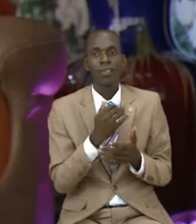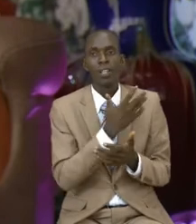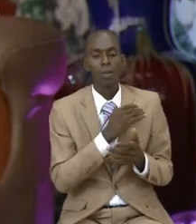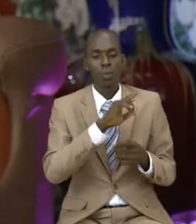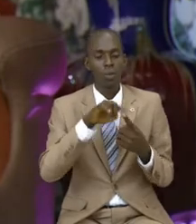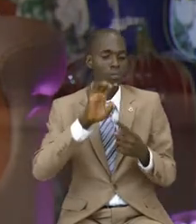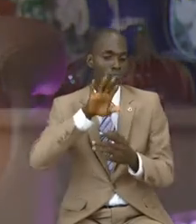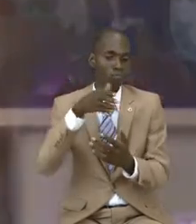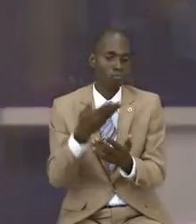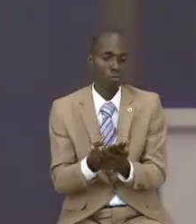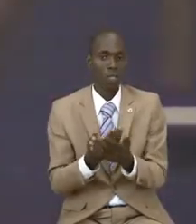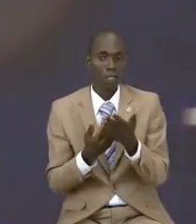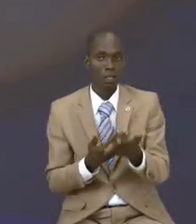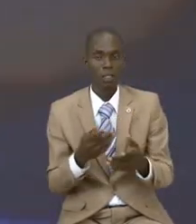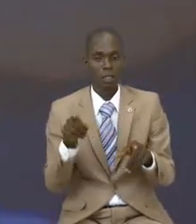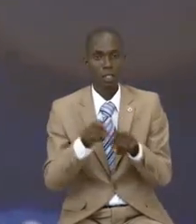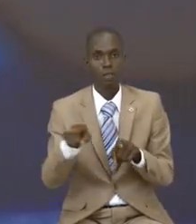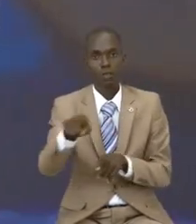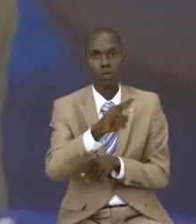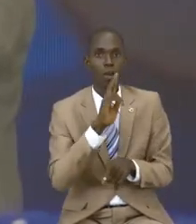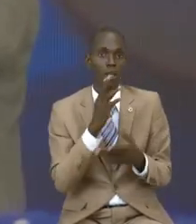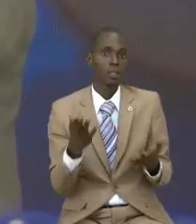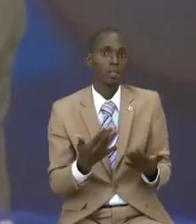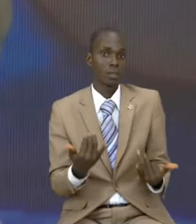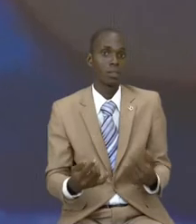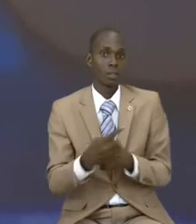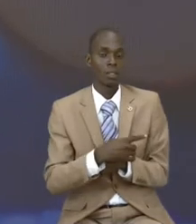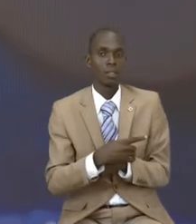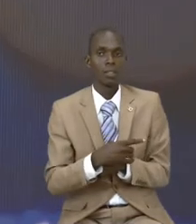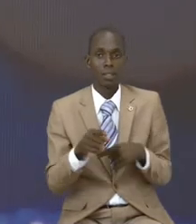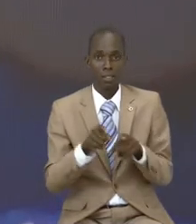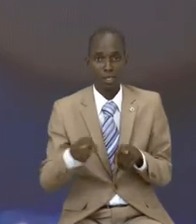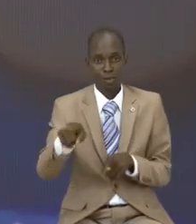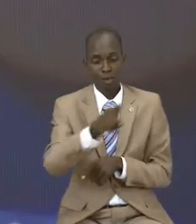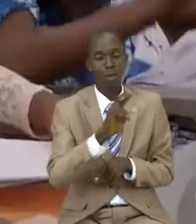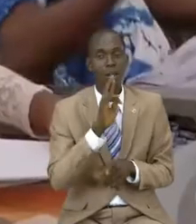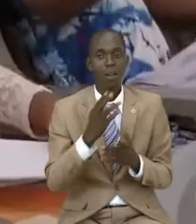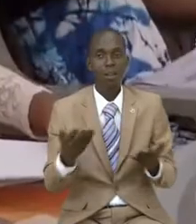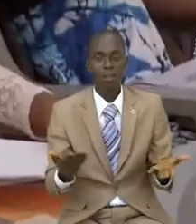there, like you are here today, I say like you are here today,